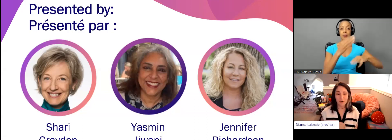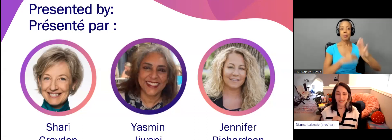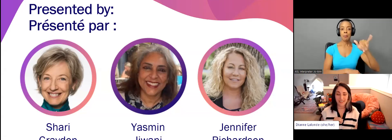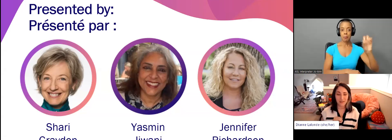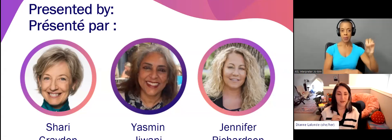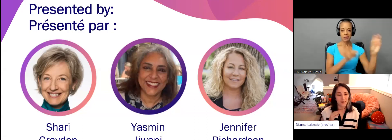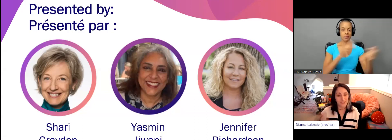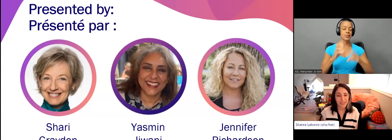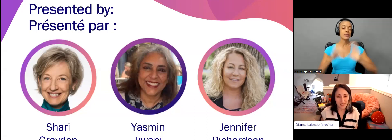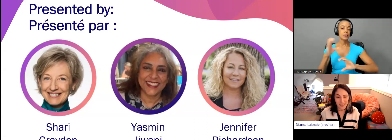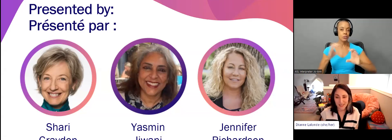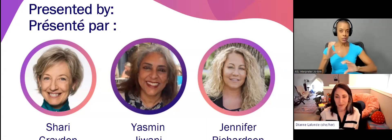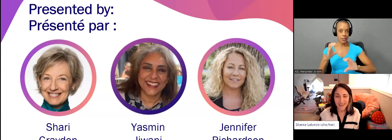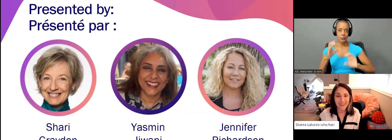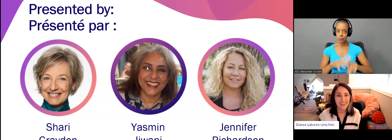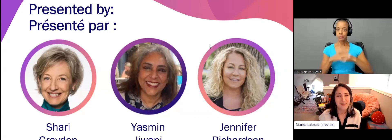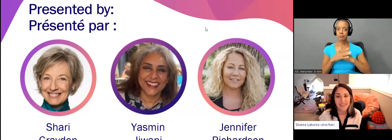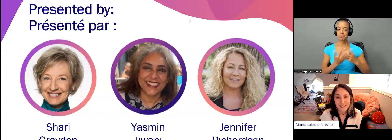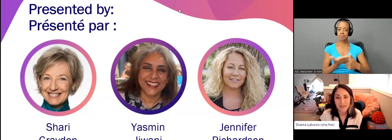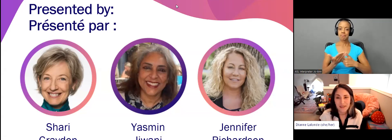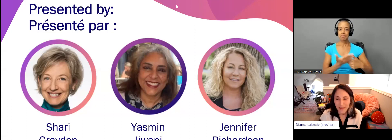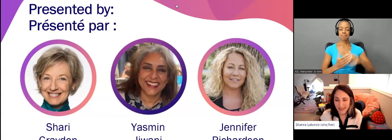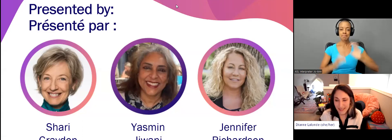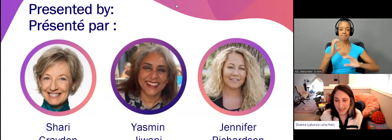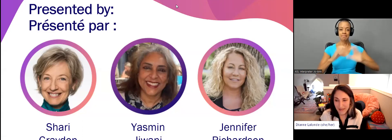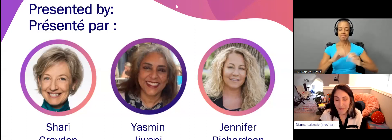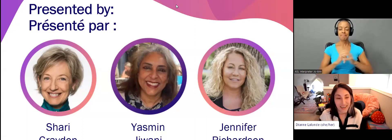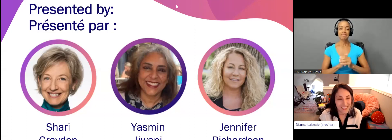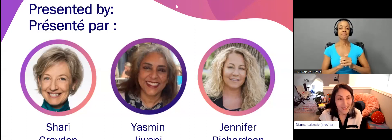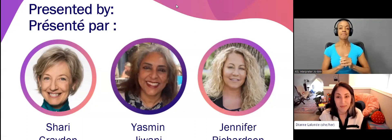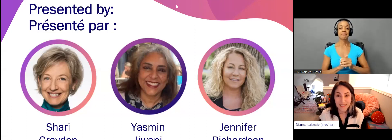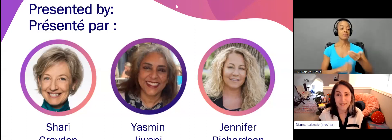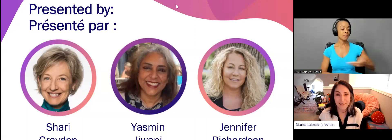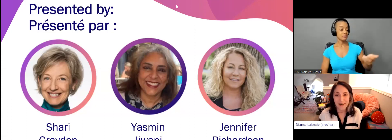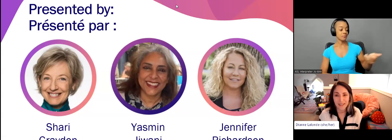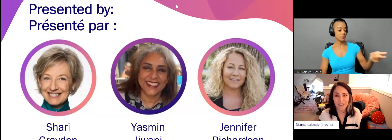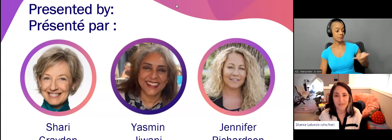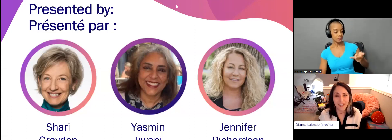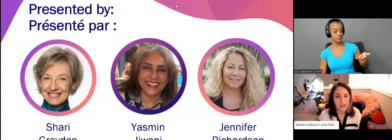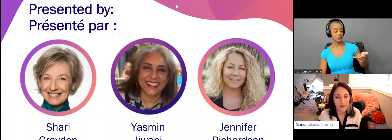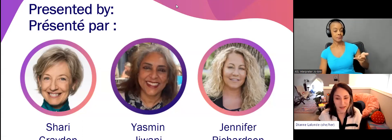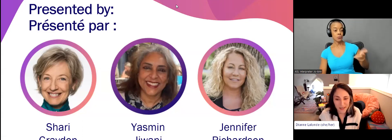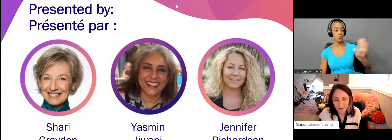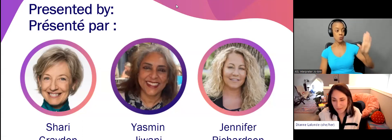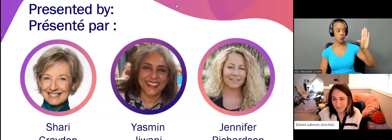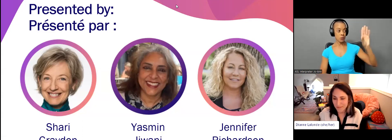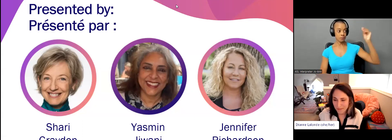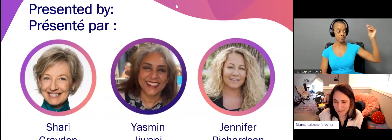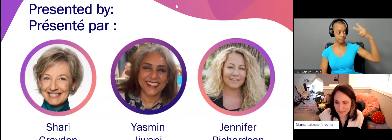move forward into our conversation at this point. So I'd like to invite the panelists to please turn on your video and audio.